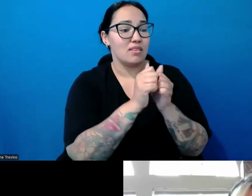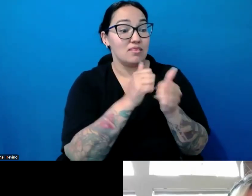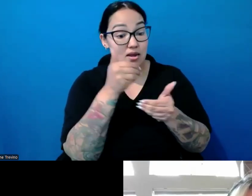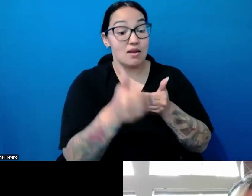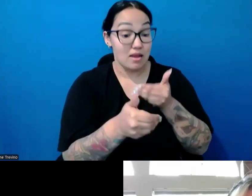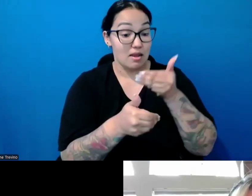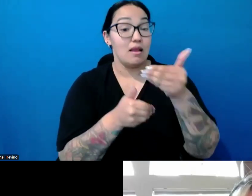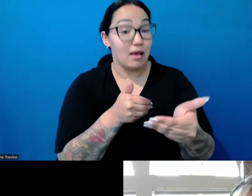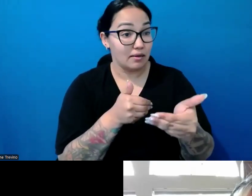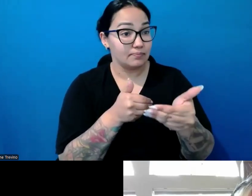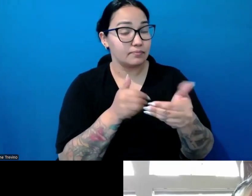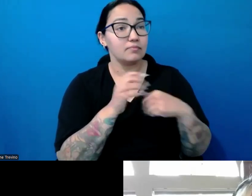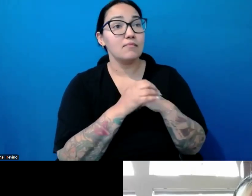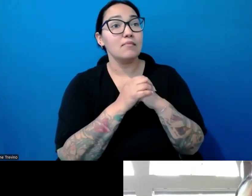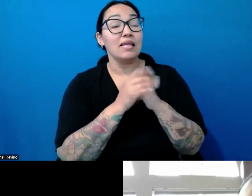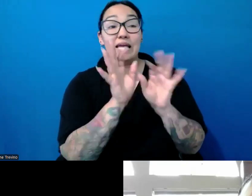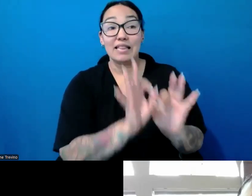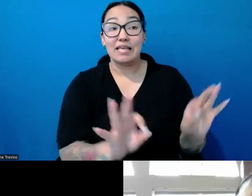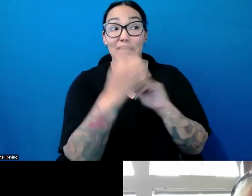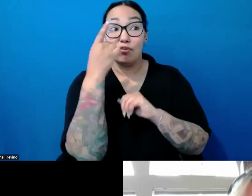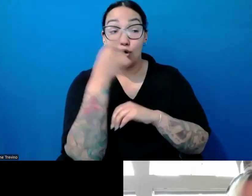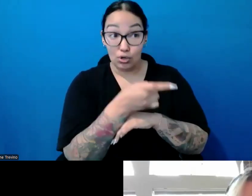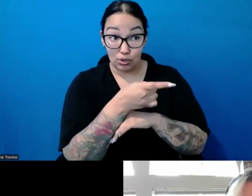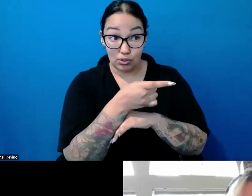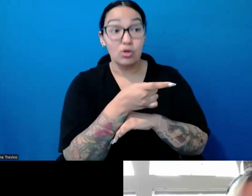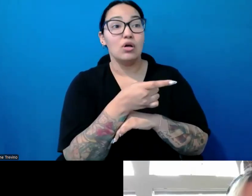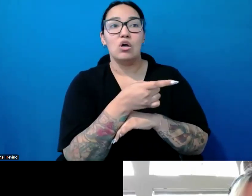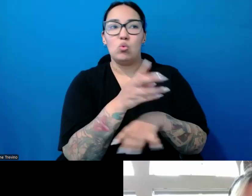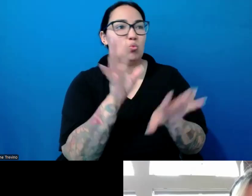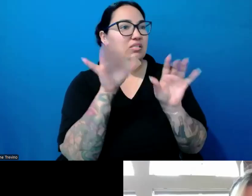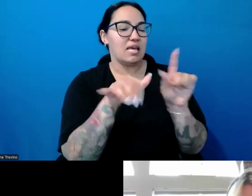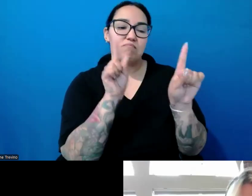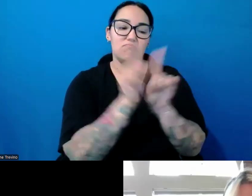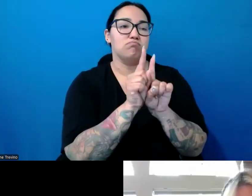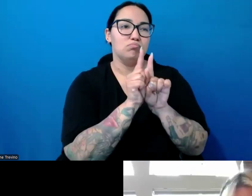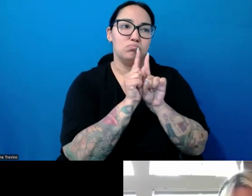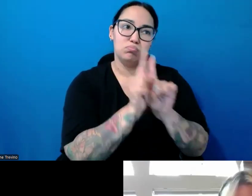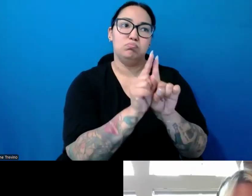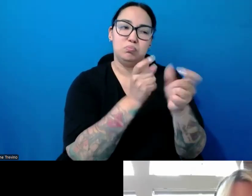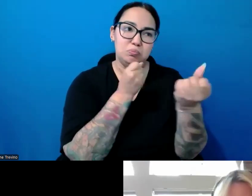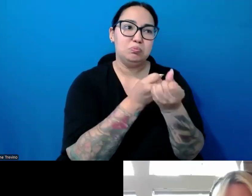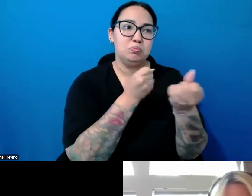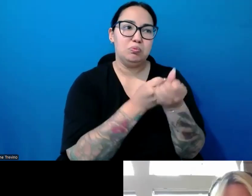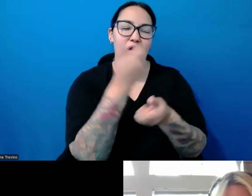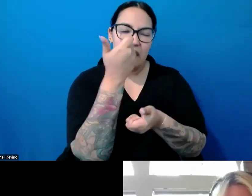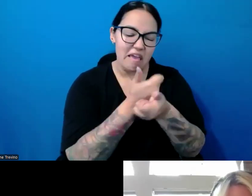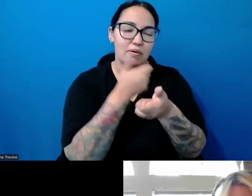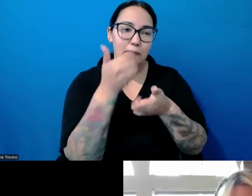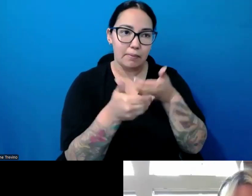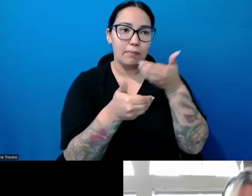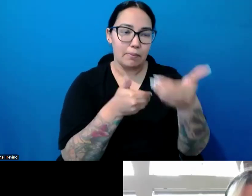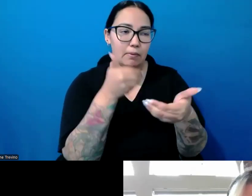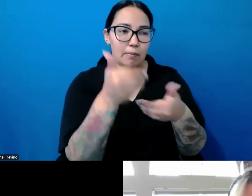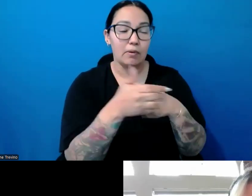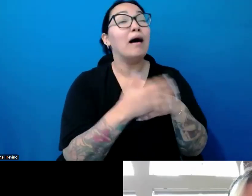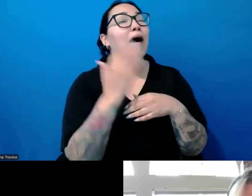for her was that we stayed with her every step. And I think that, and I know we're going to talk about this more later, but